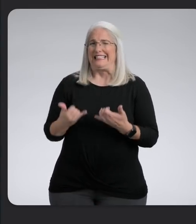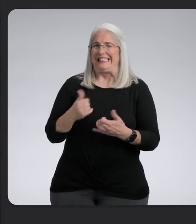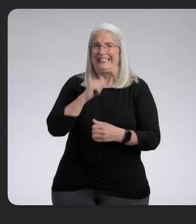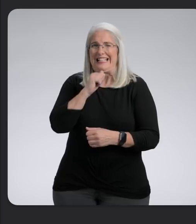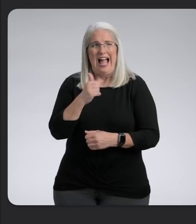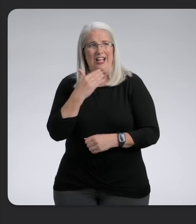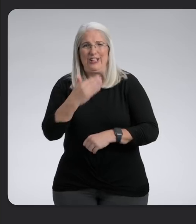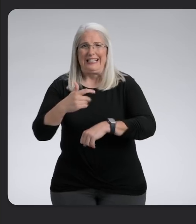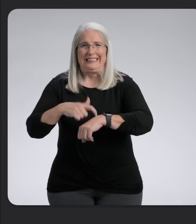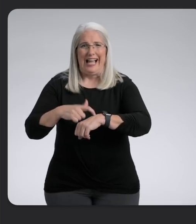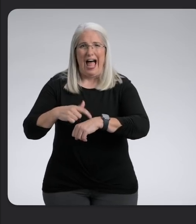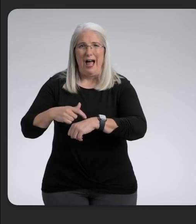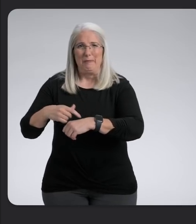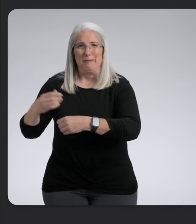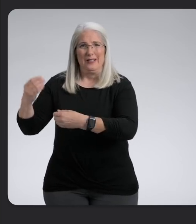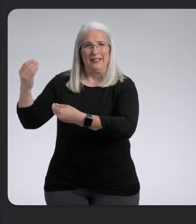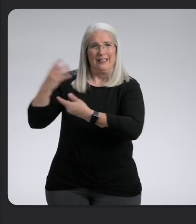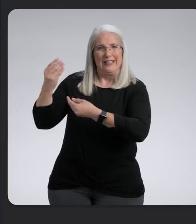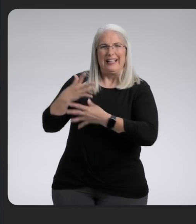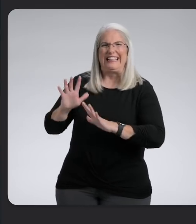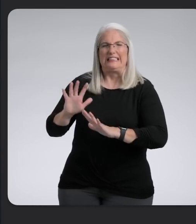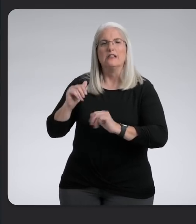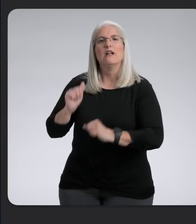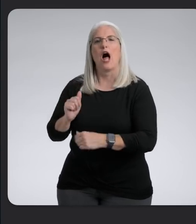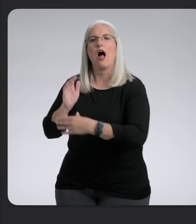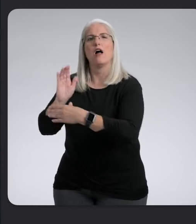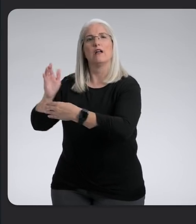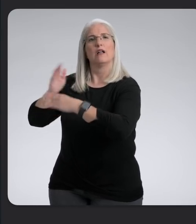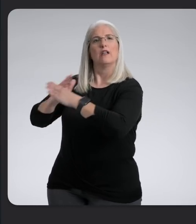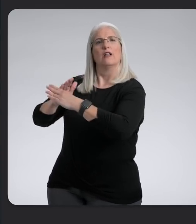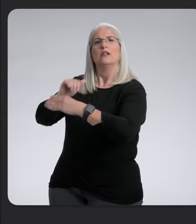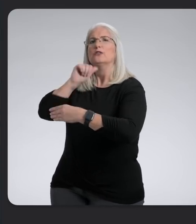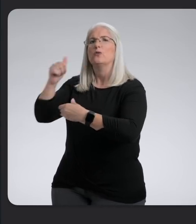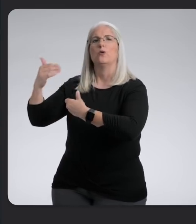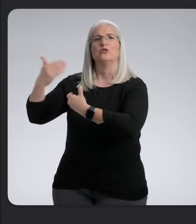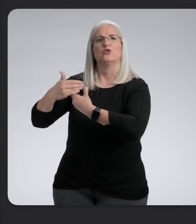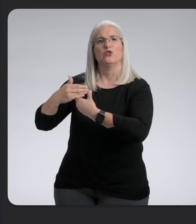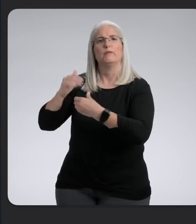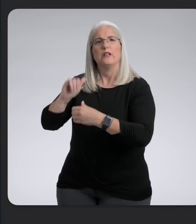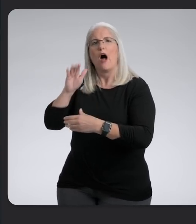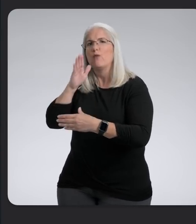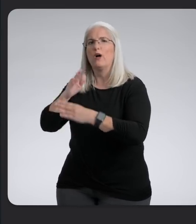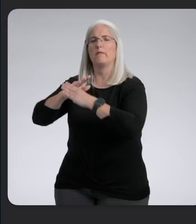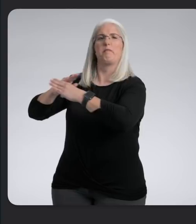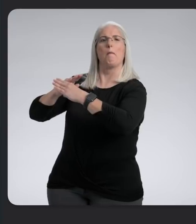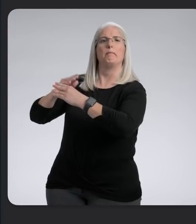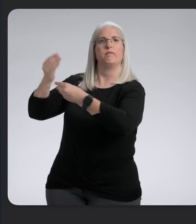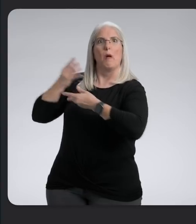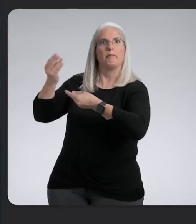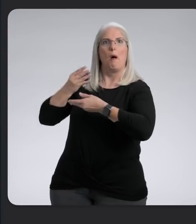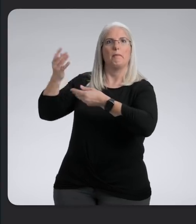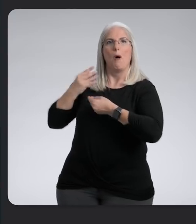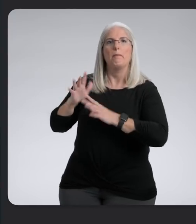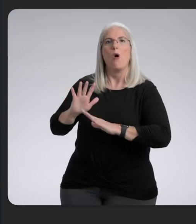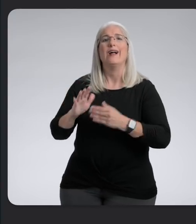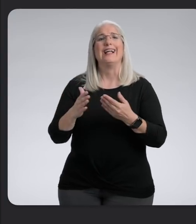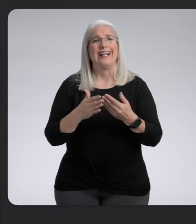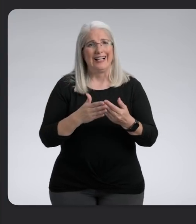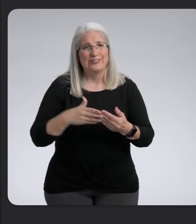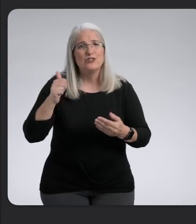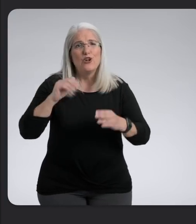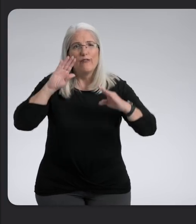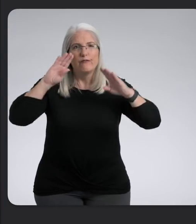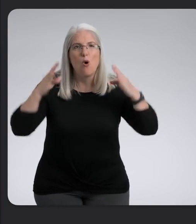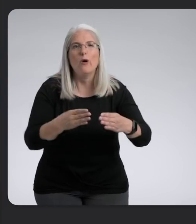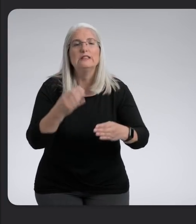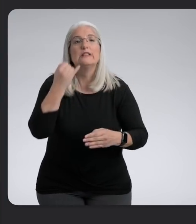Not Disturb to silence all notifications. And it turns out, it's even easier to step away and focus if people know we're busy. So